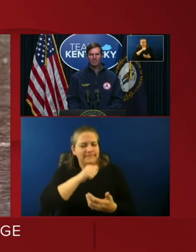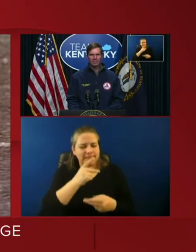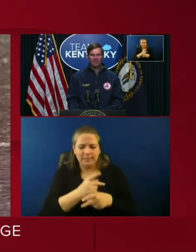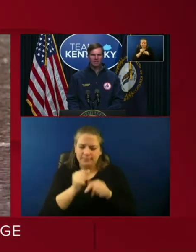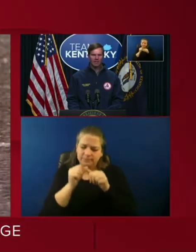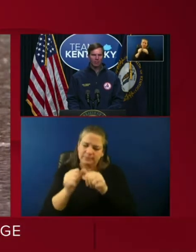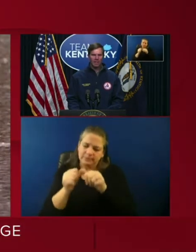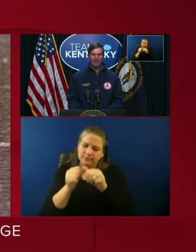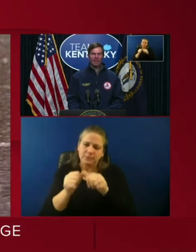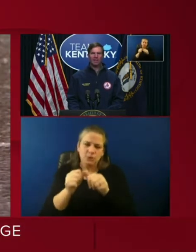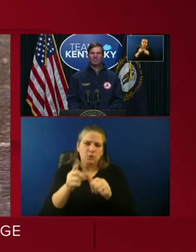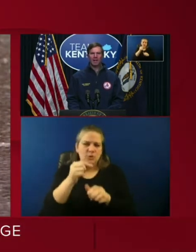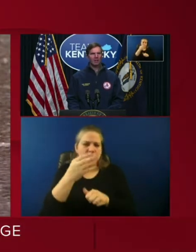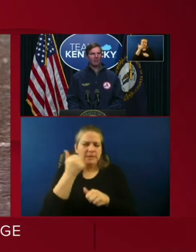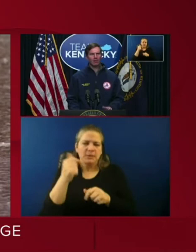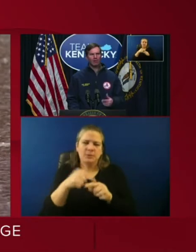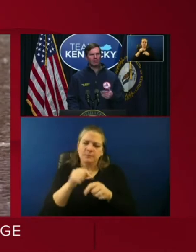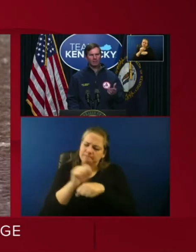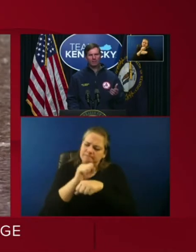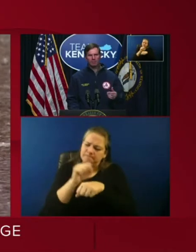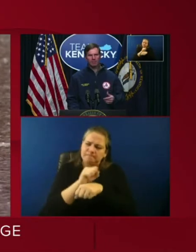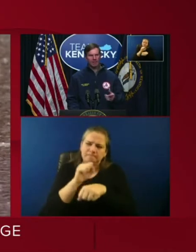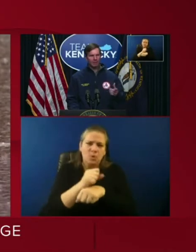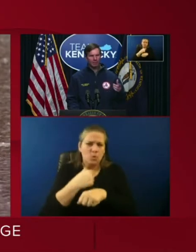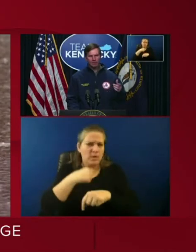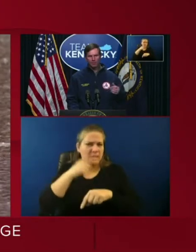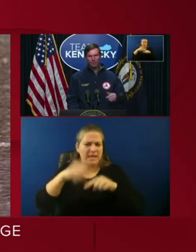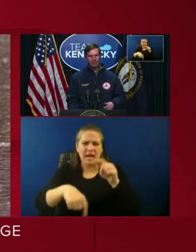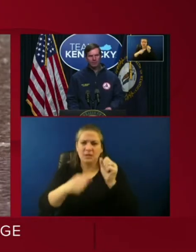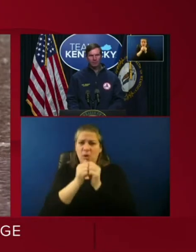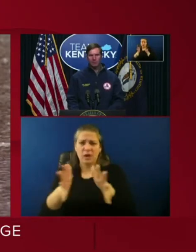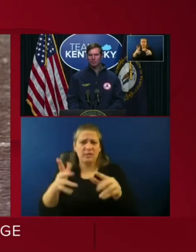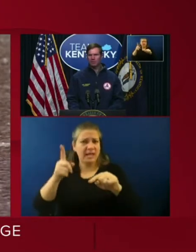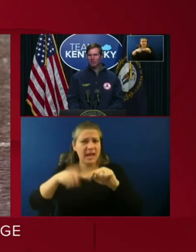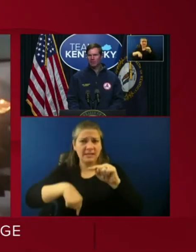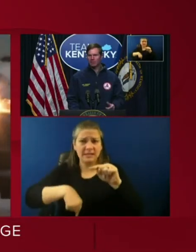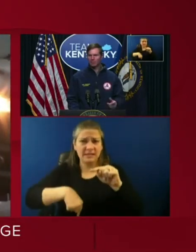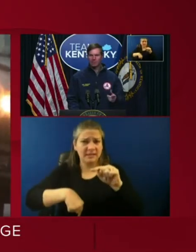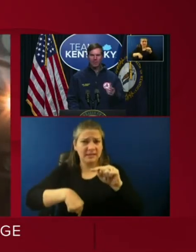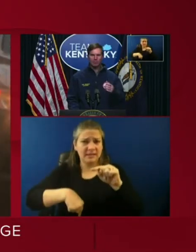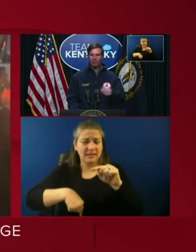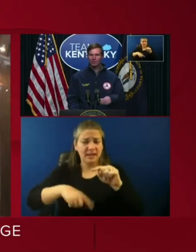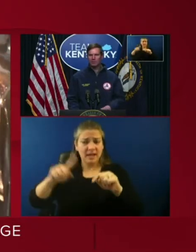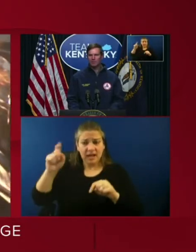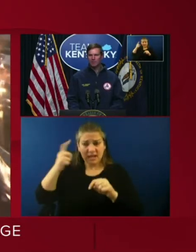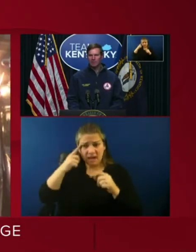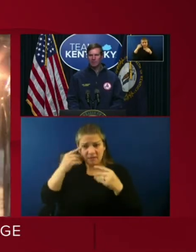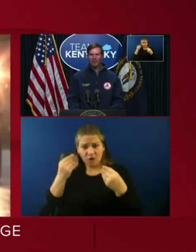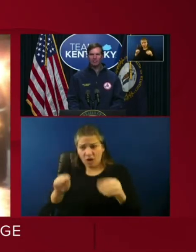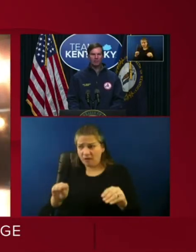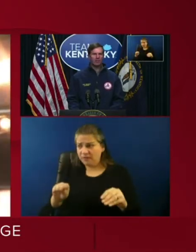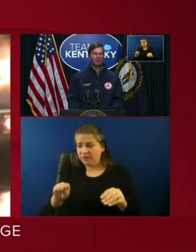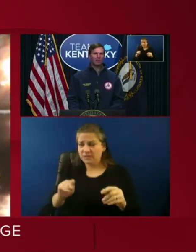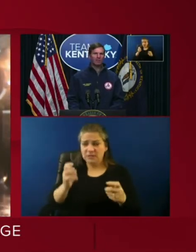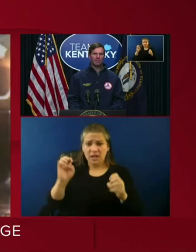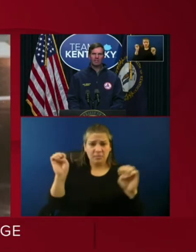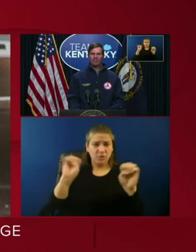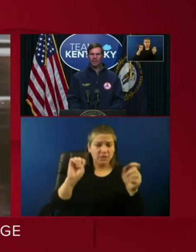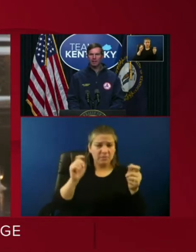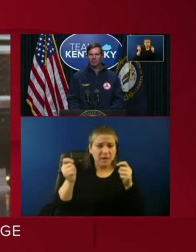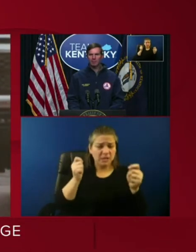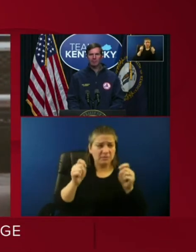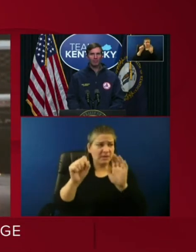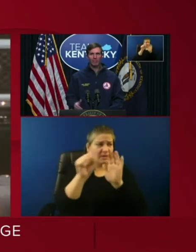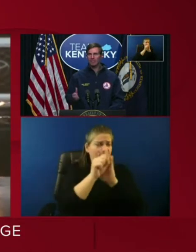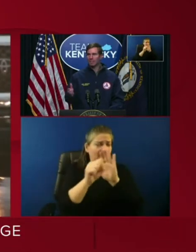very best. We can't get tired, whether it's in the governor's office or emergency management, state police, National Guard,